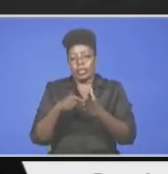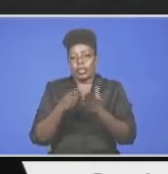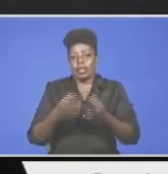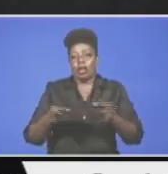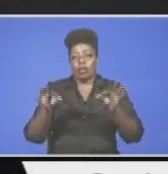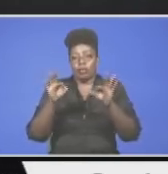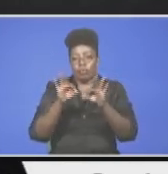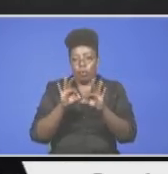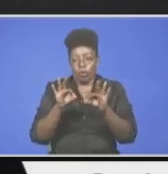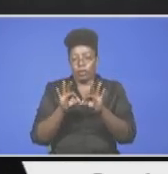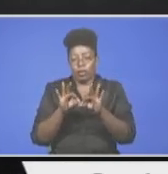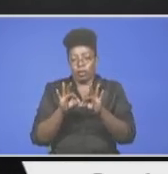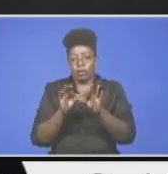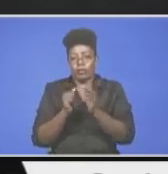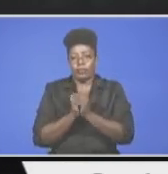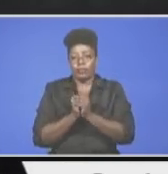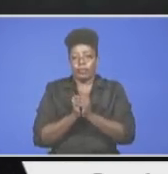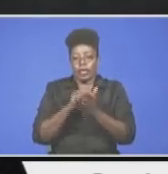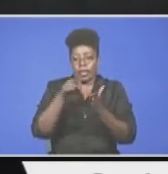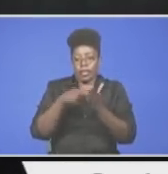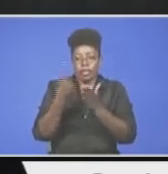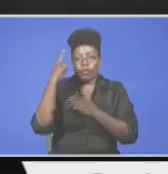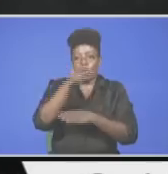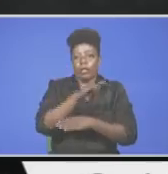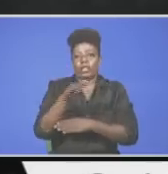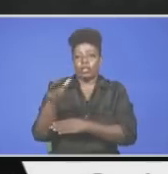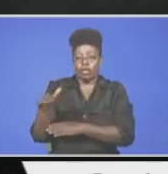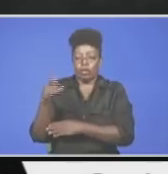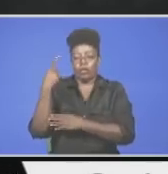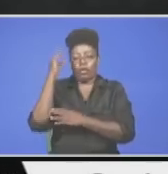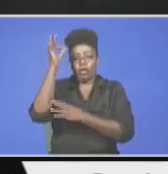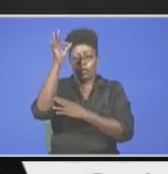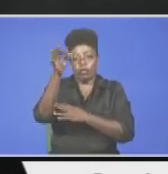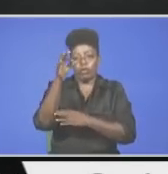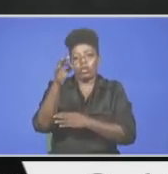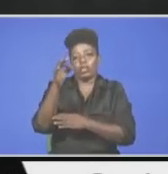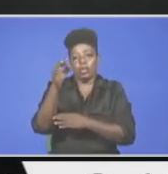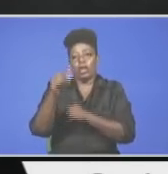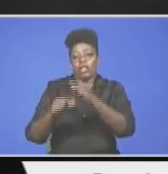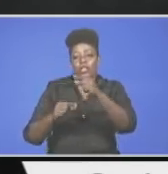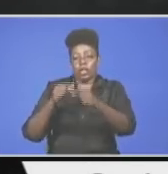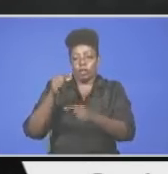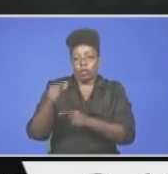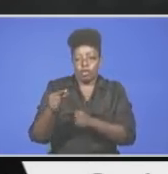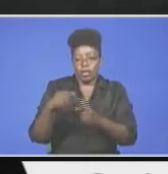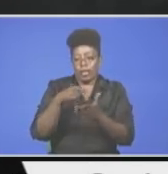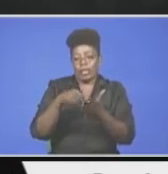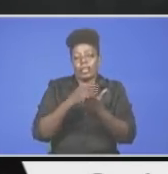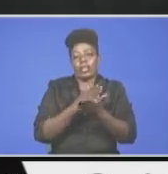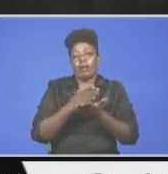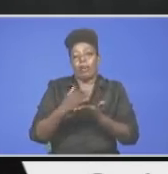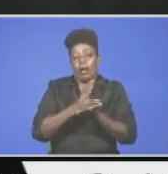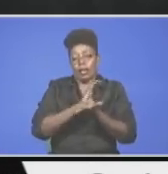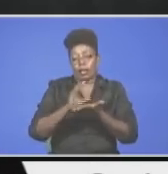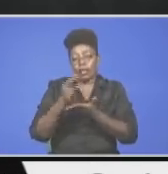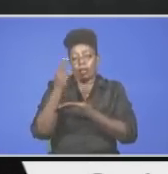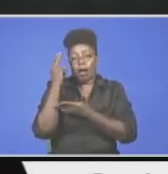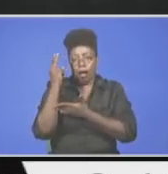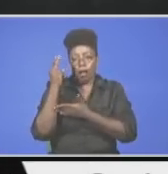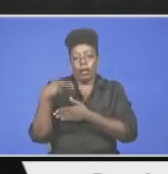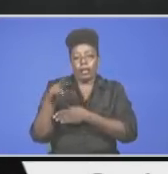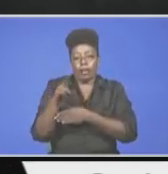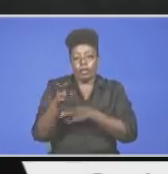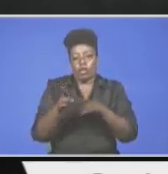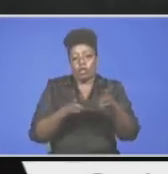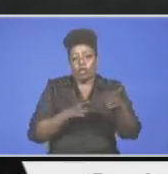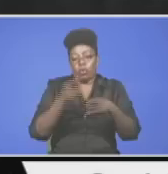important initiative, not for ourselves, it's for the children. It's for future generations coming up. And this is a part of our cleanup campaign. We need to control